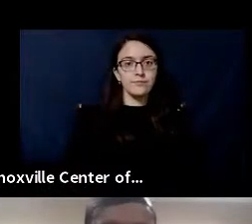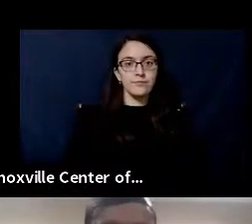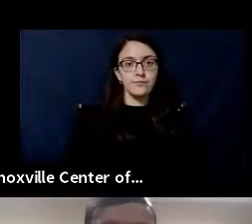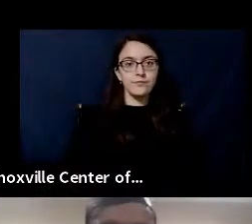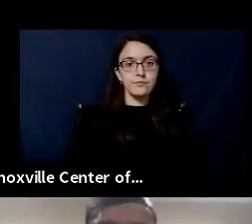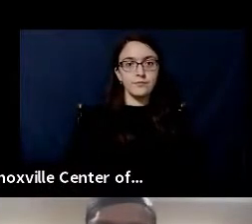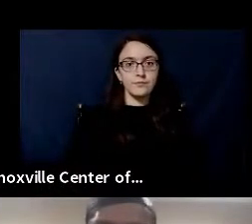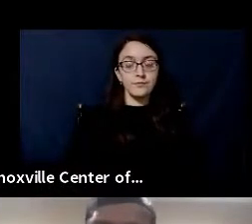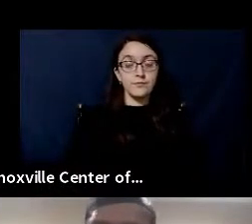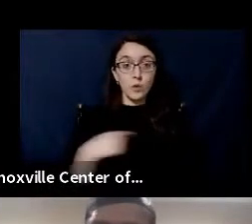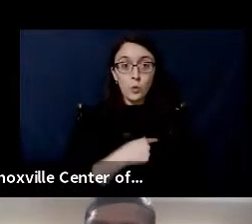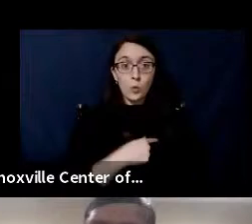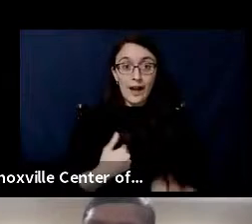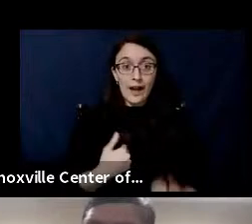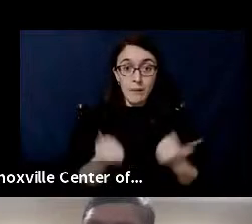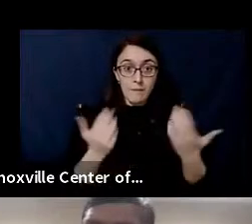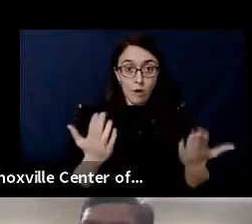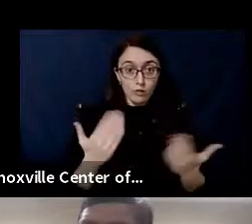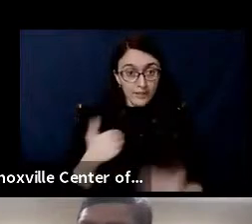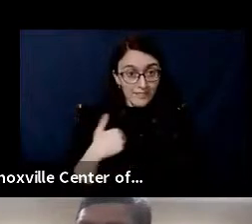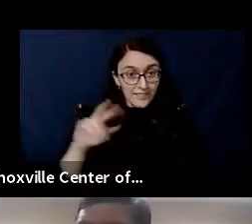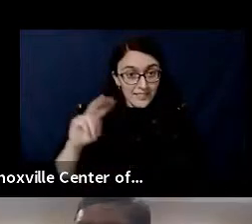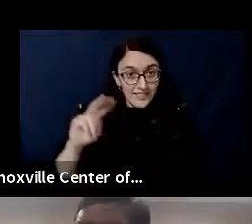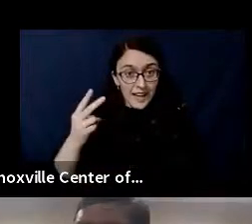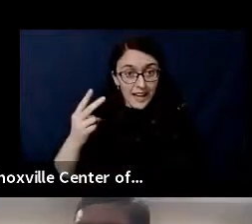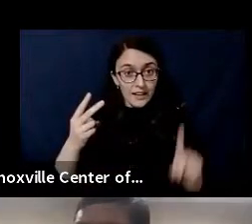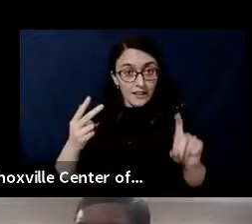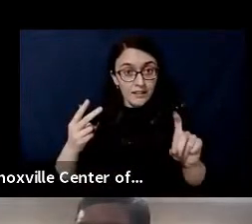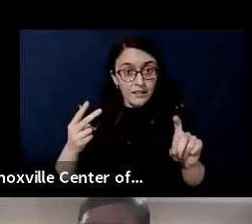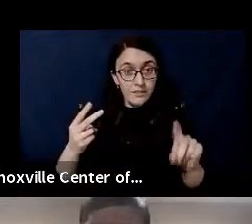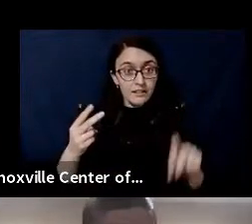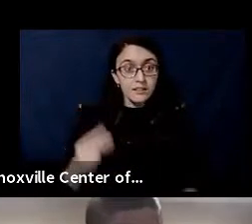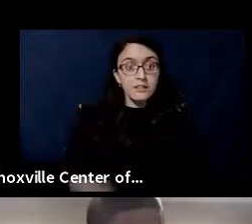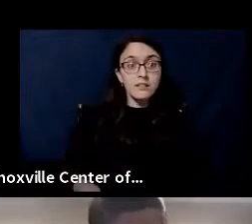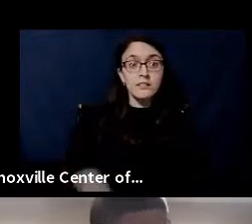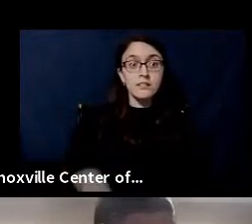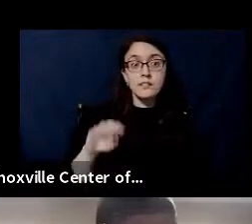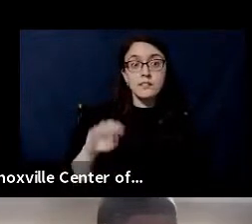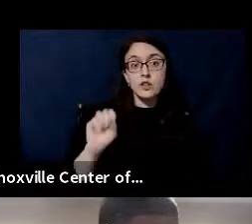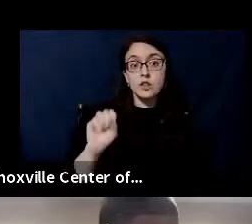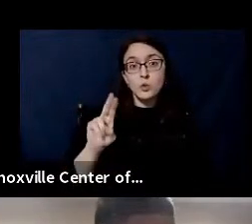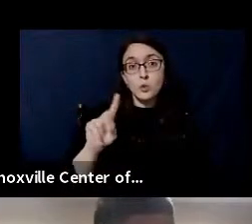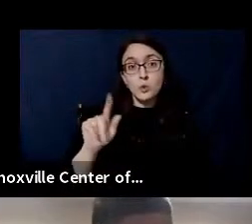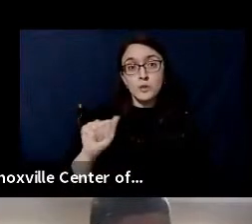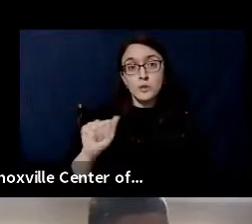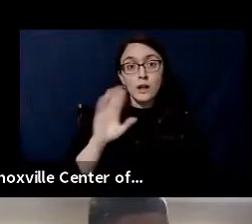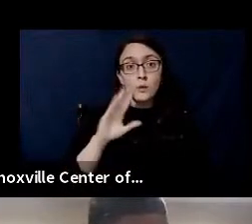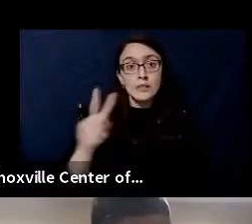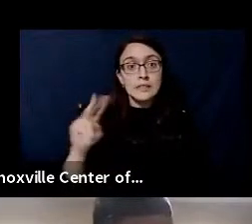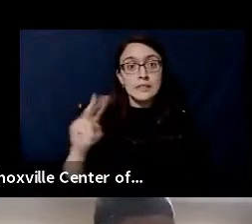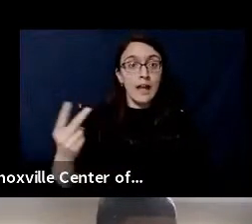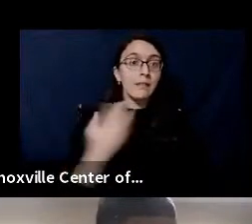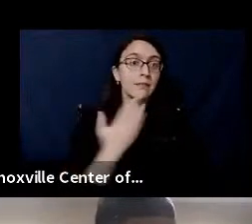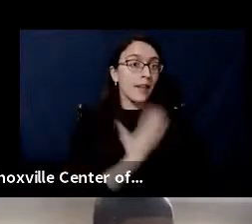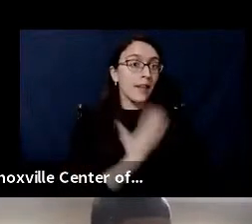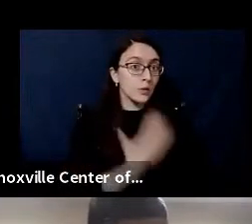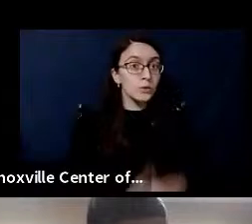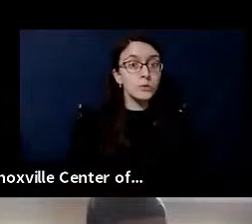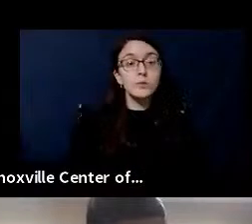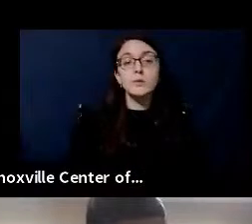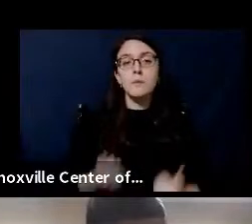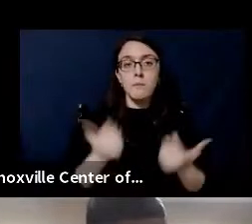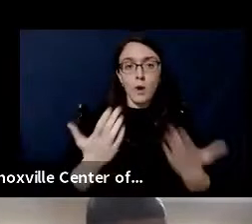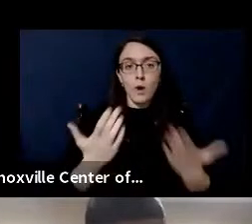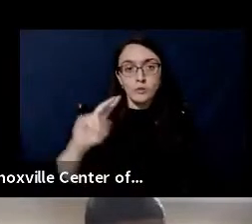So we have a motion. Was there a second? I'll second. Thank you, Dr. Sousa. Motion and a